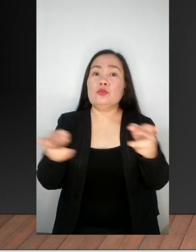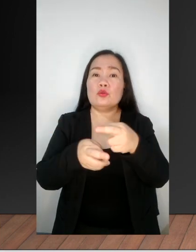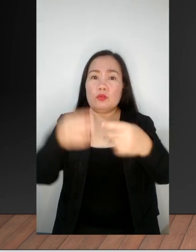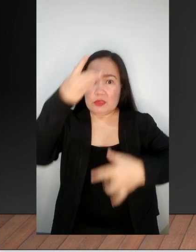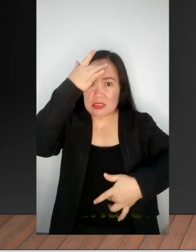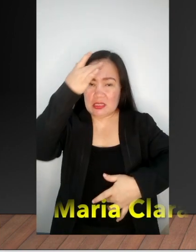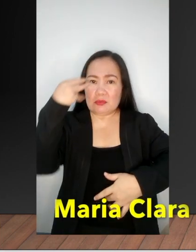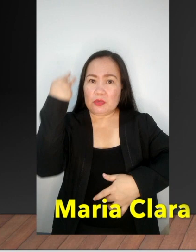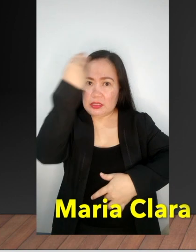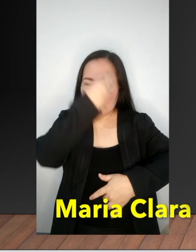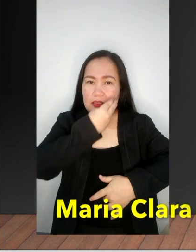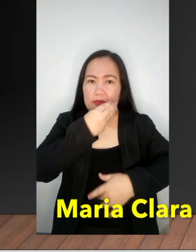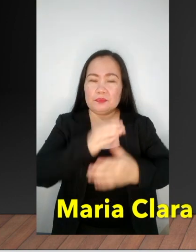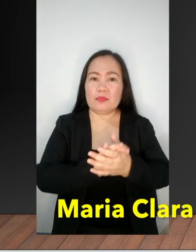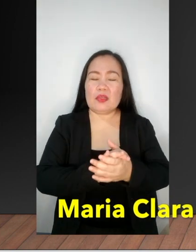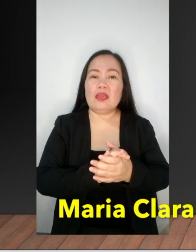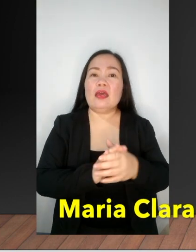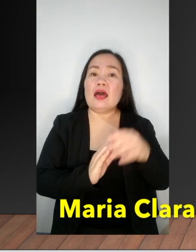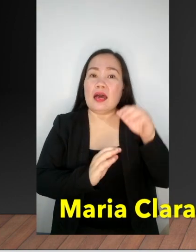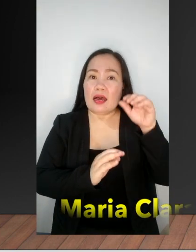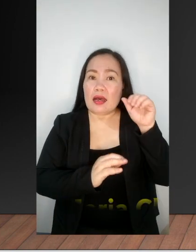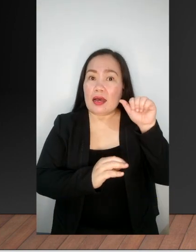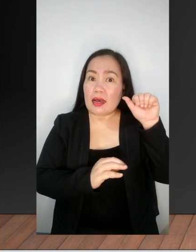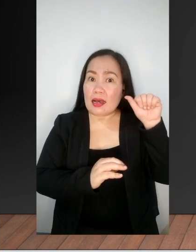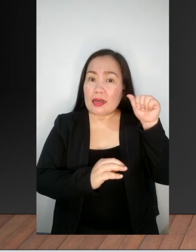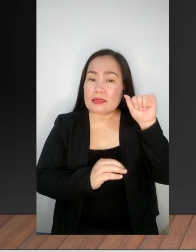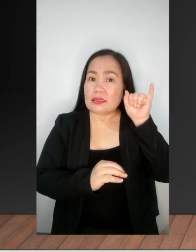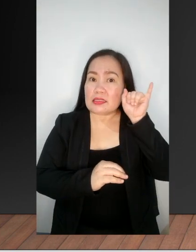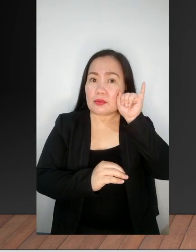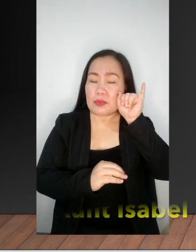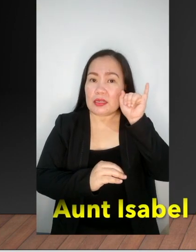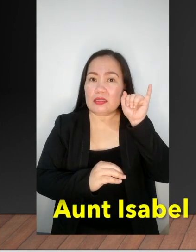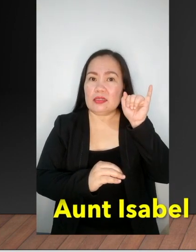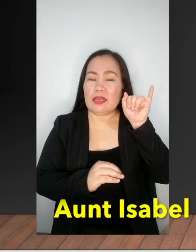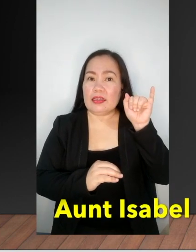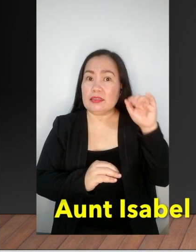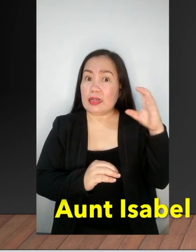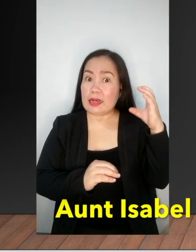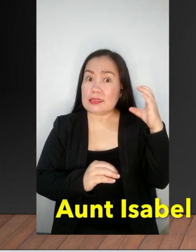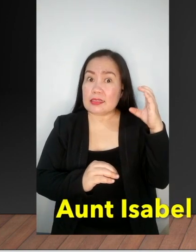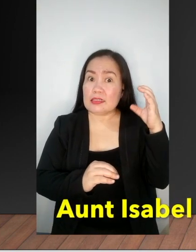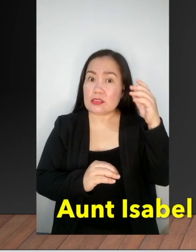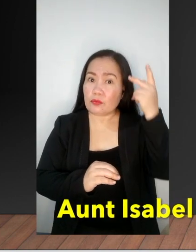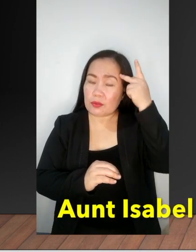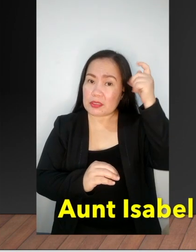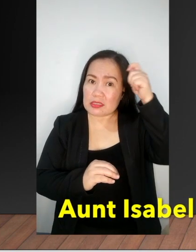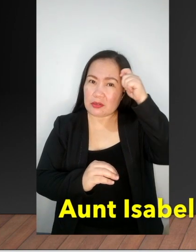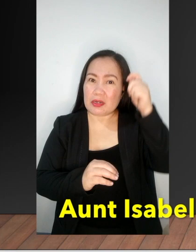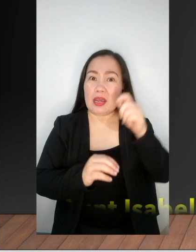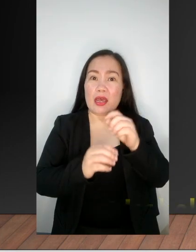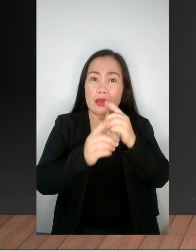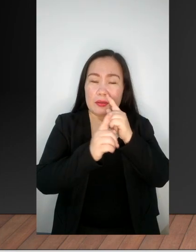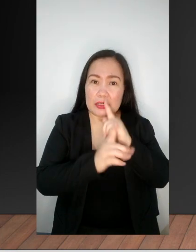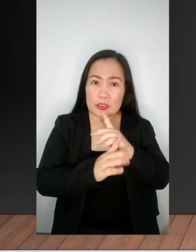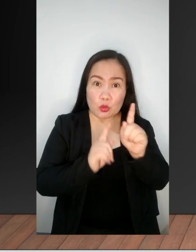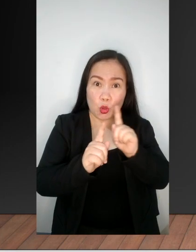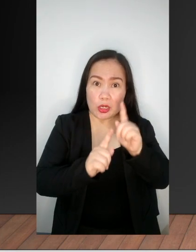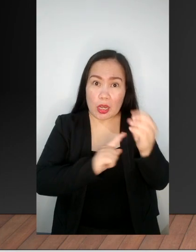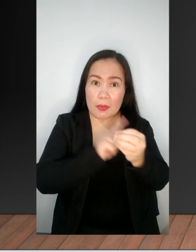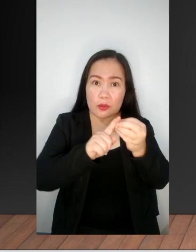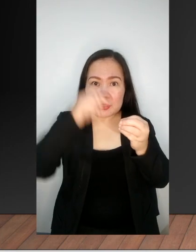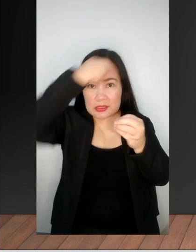Clara. Cousins Tiago and Isabel were quietly talking about saints